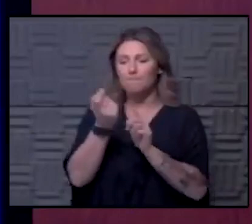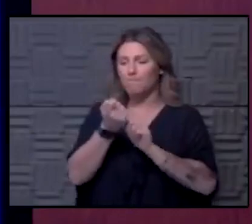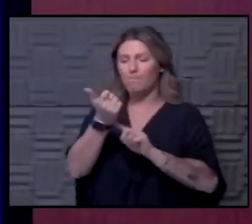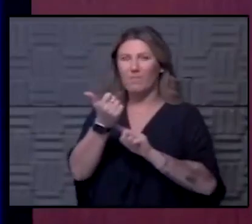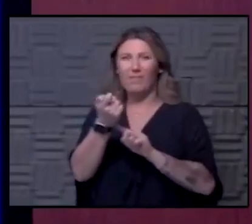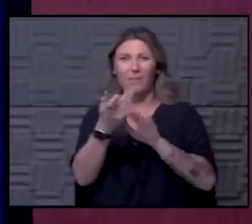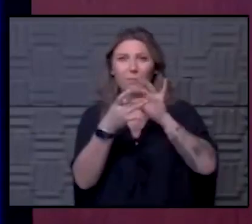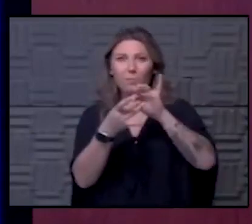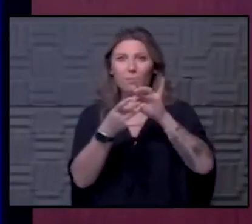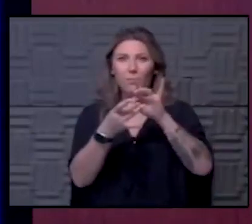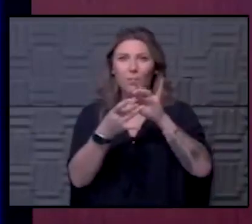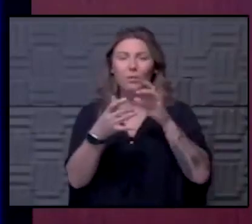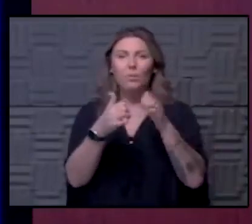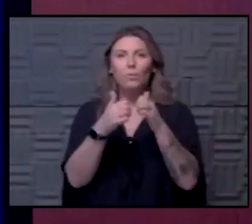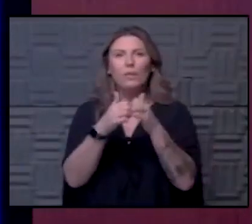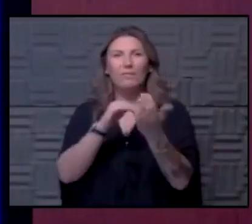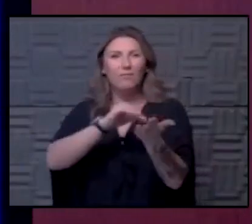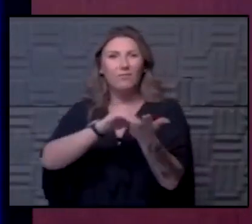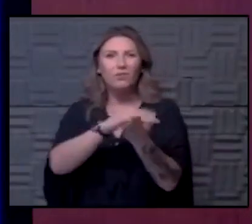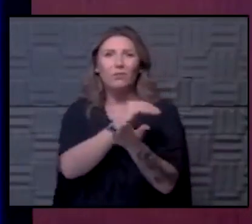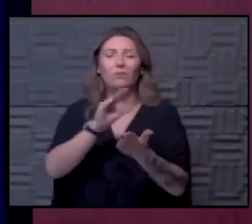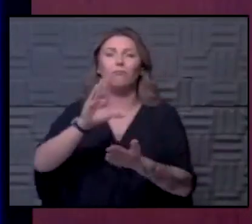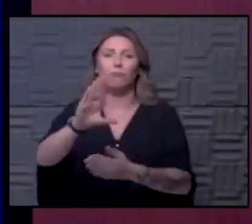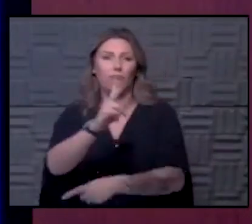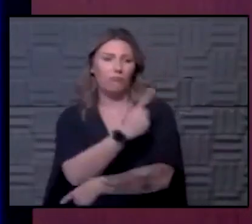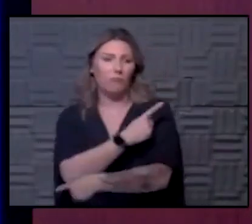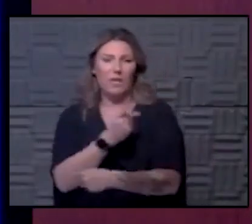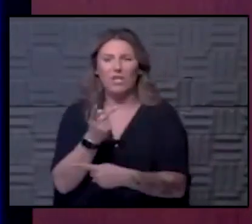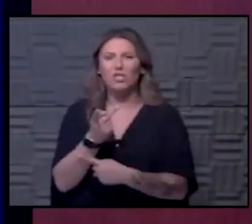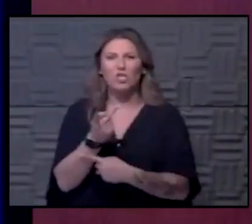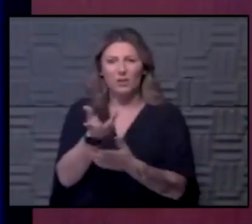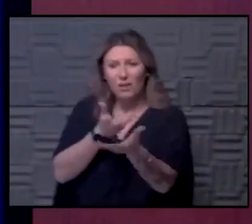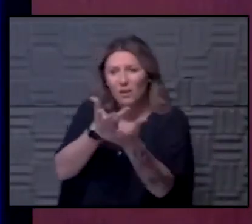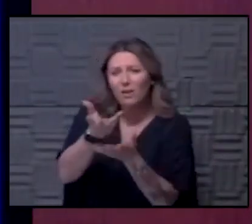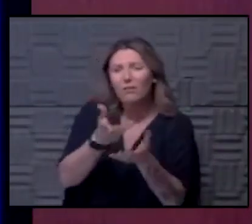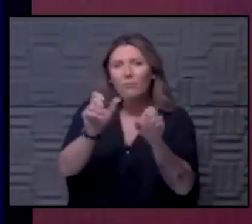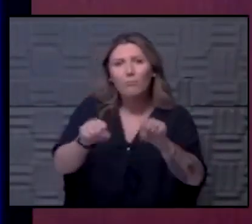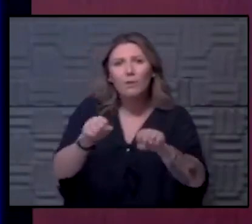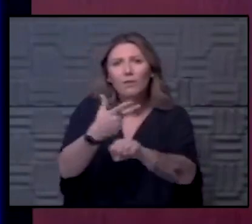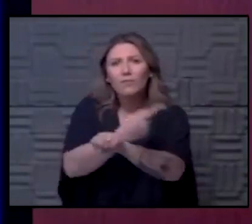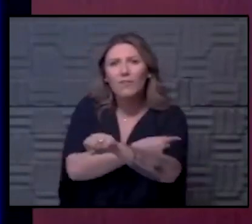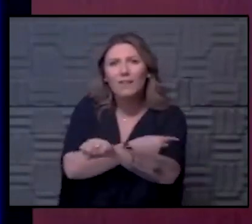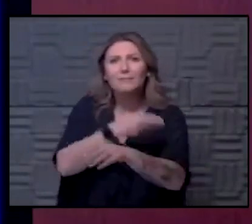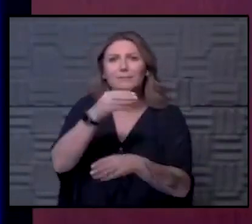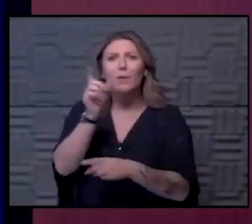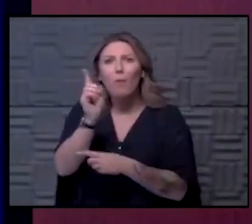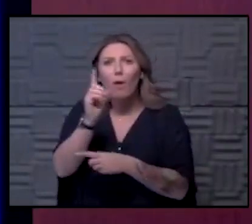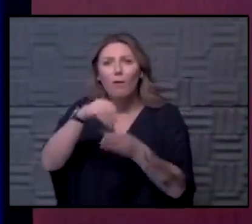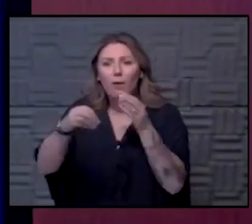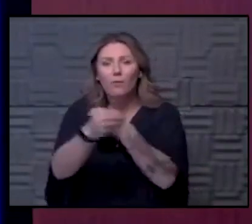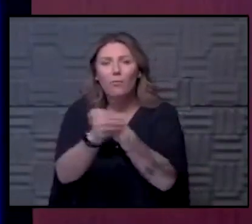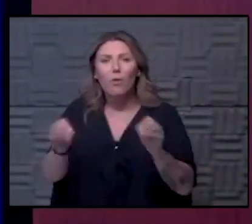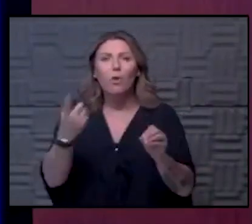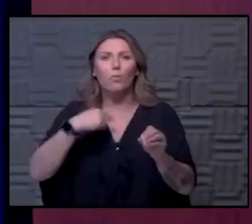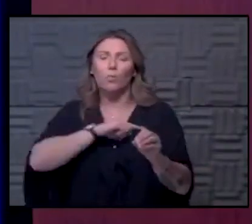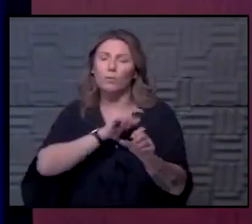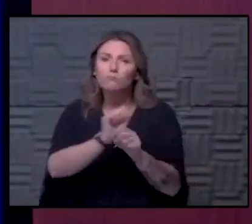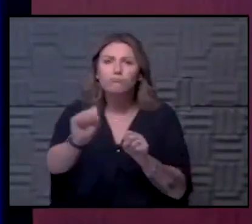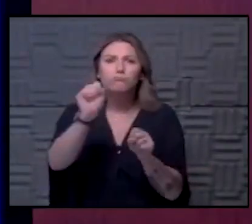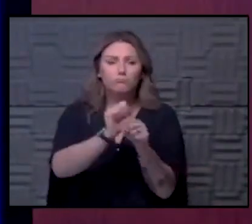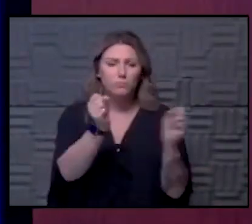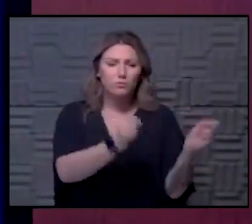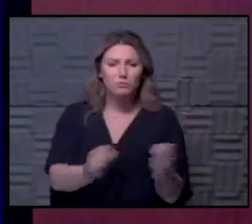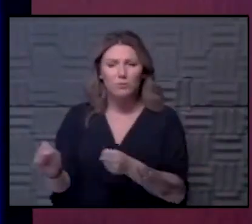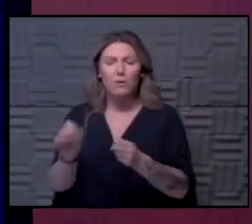relationship between the physician and their patient and the ability to vaccinate in the office. I know we're working on strategies now to